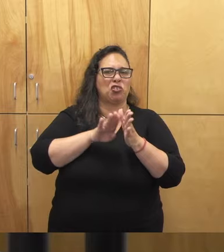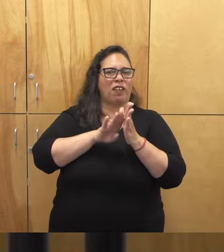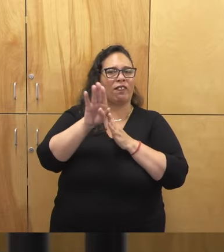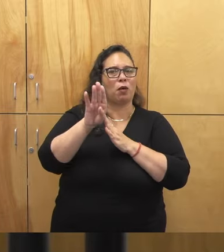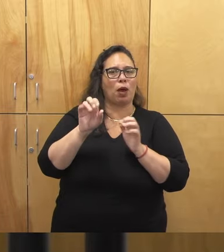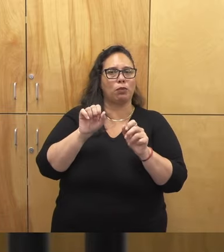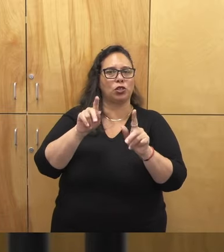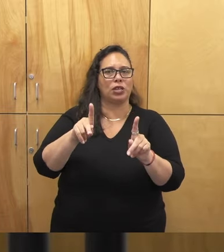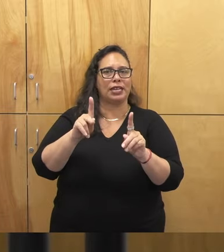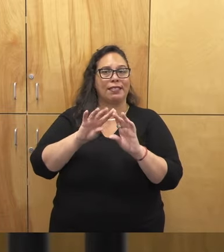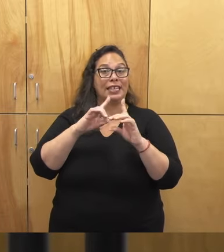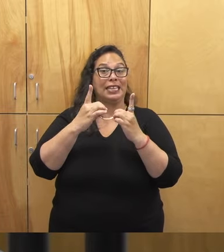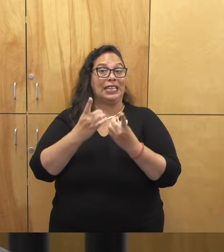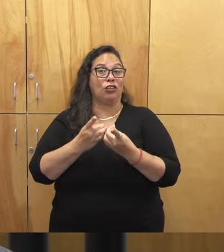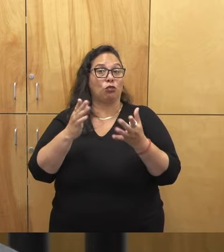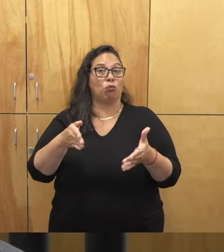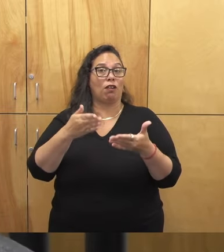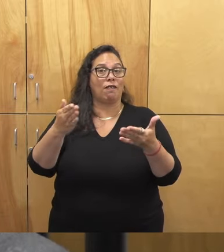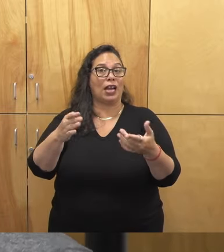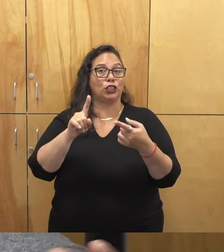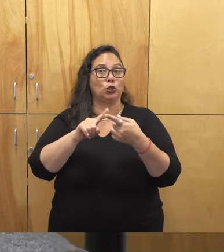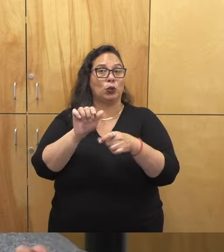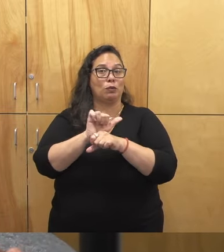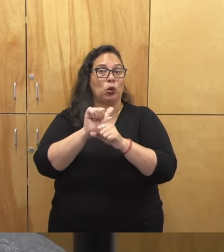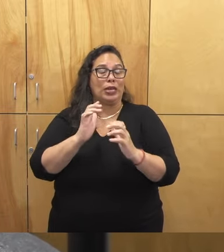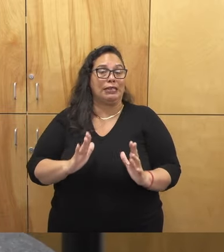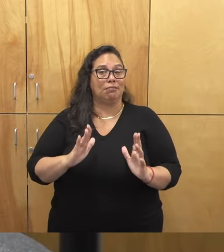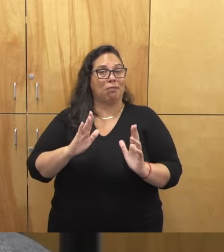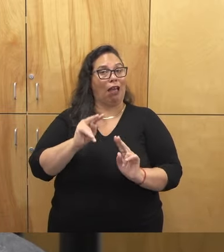provided its employees, and I look forward to